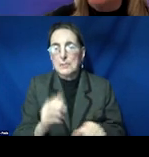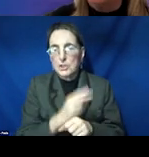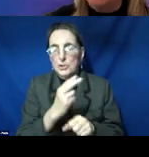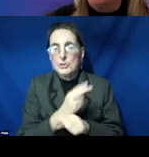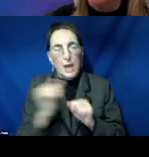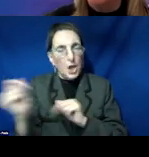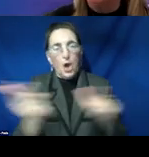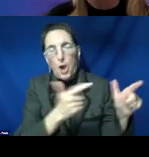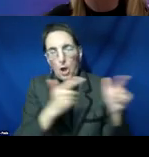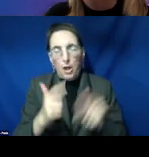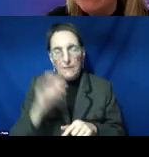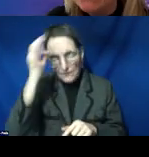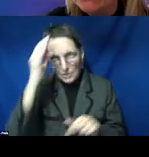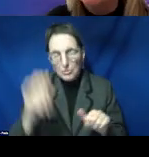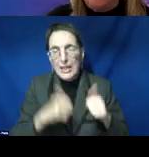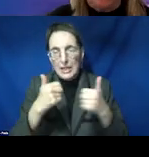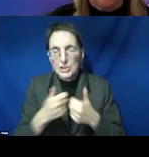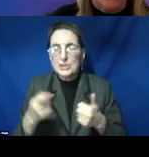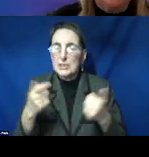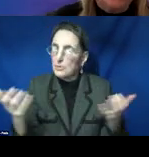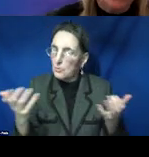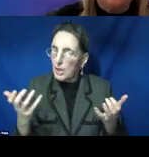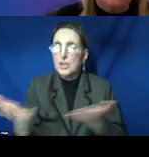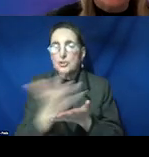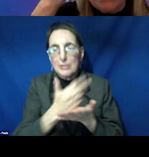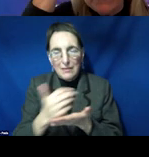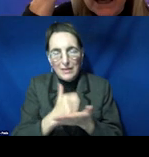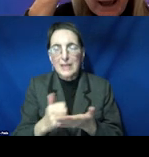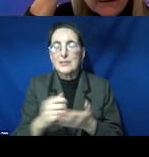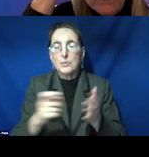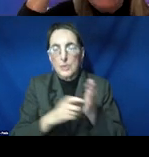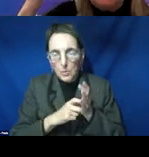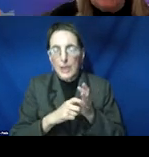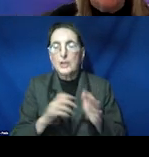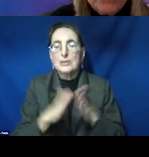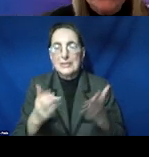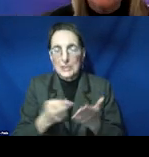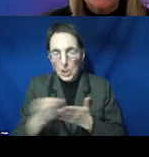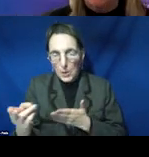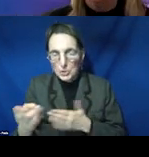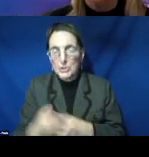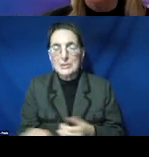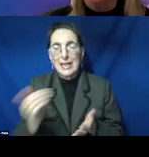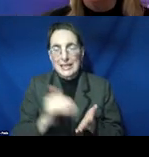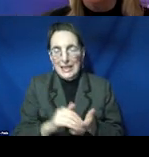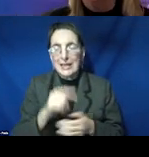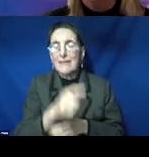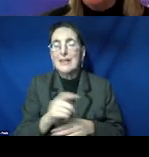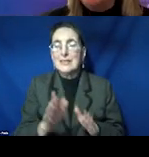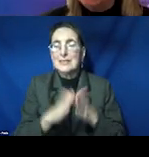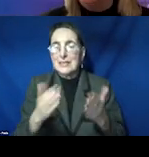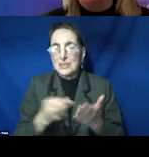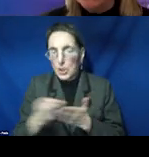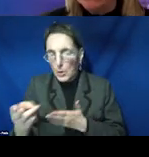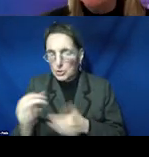all federal agencies to collect the required disclosures. And again, this disclosure working group